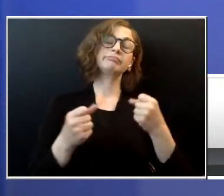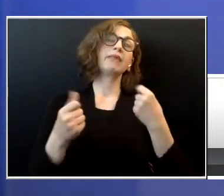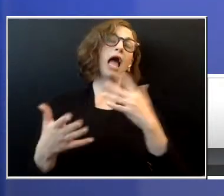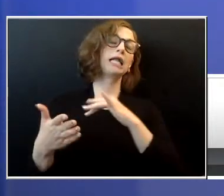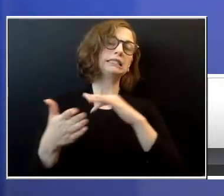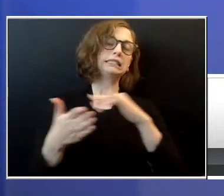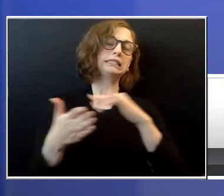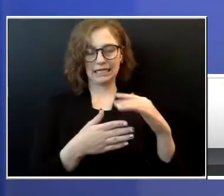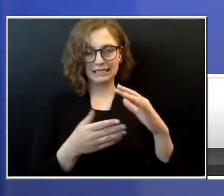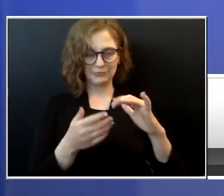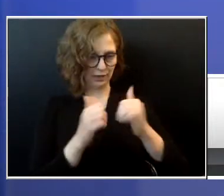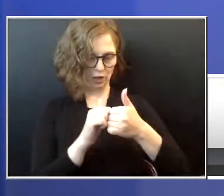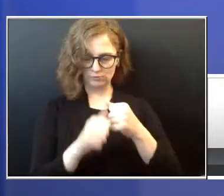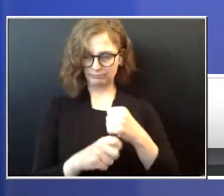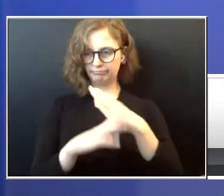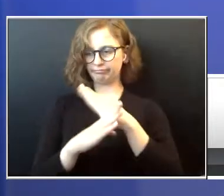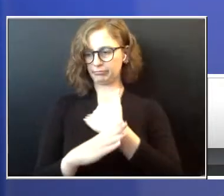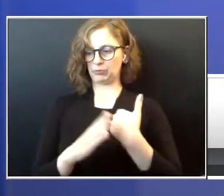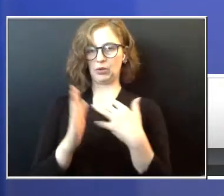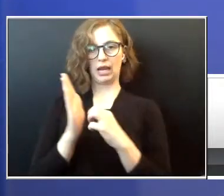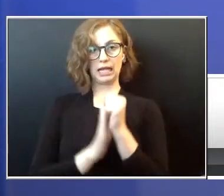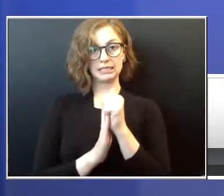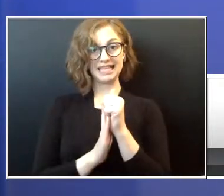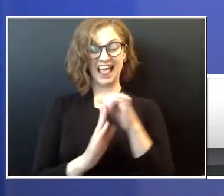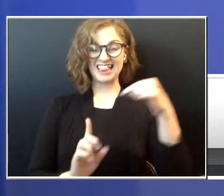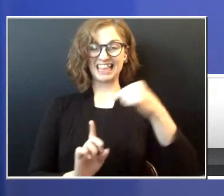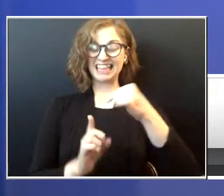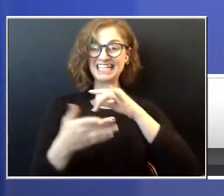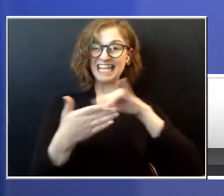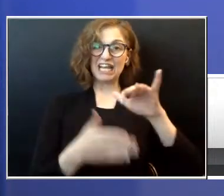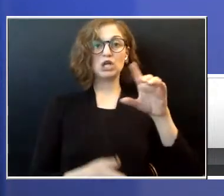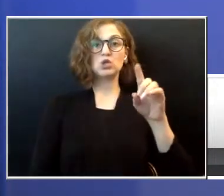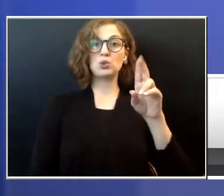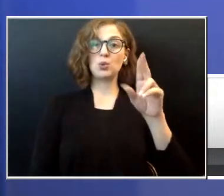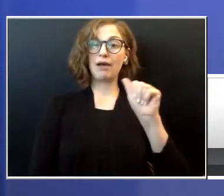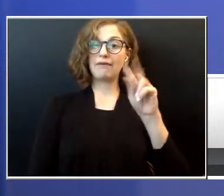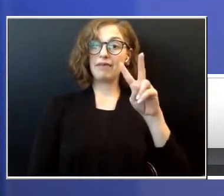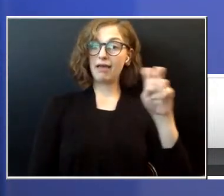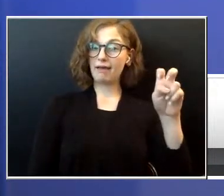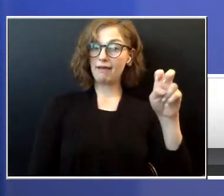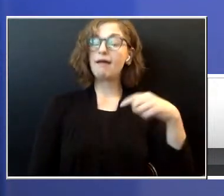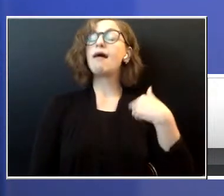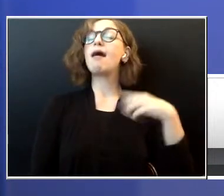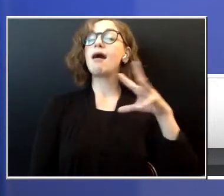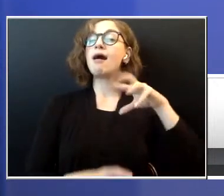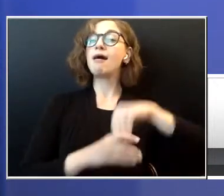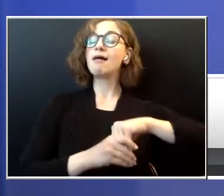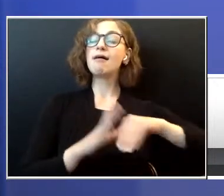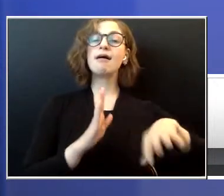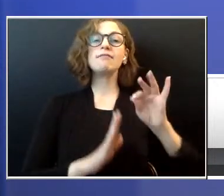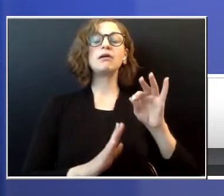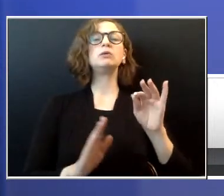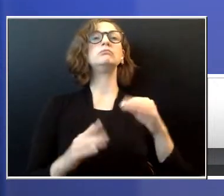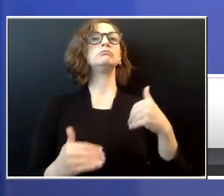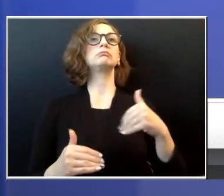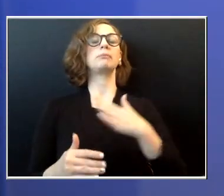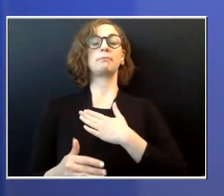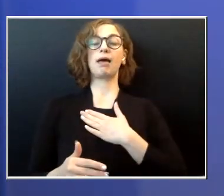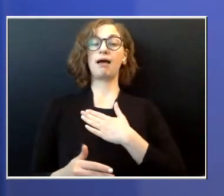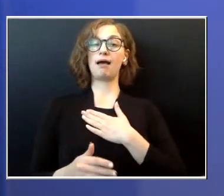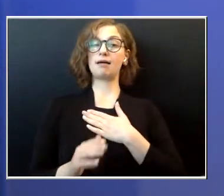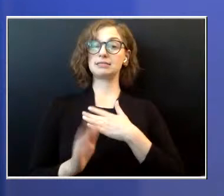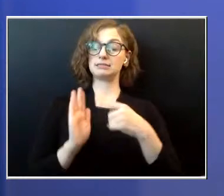particular study, Duvet, I participated in and found that my symptoms of menopause have been